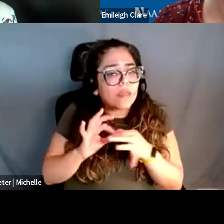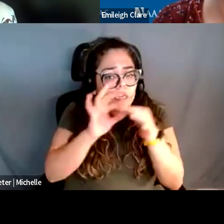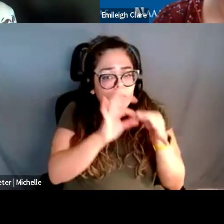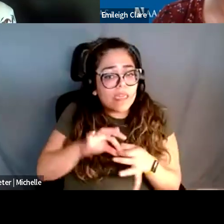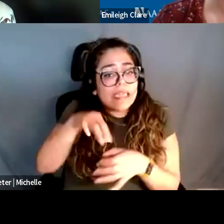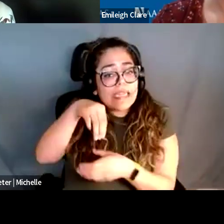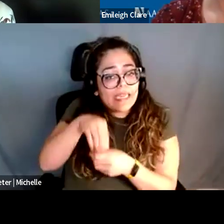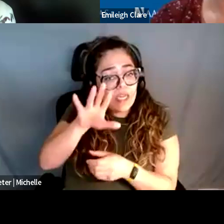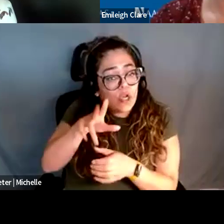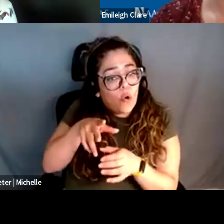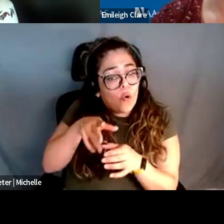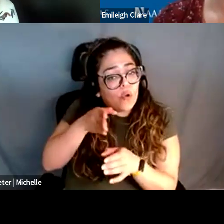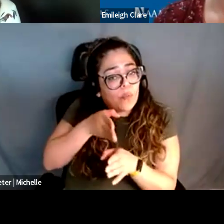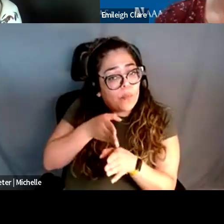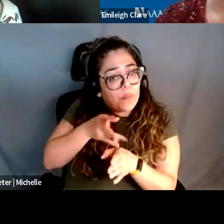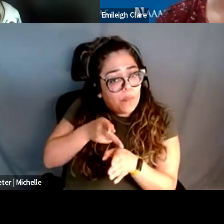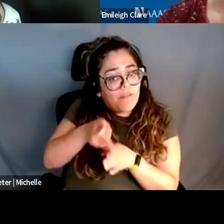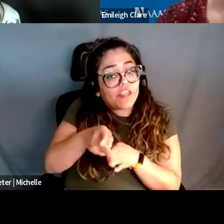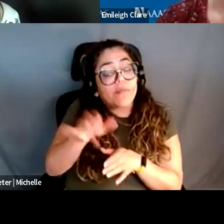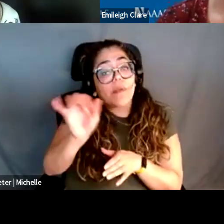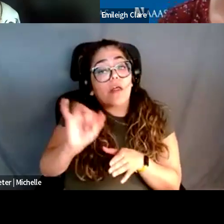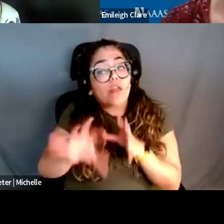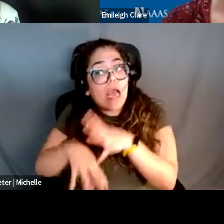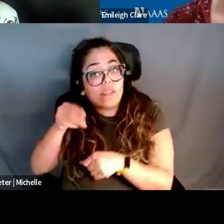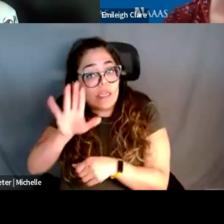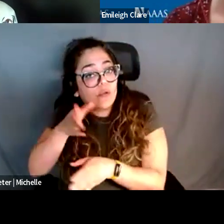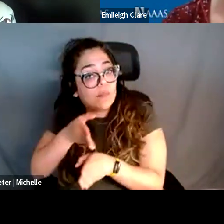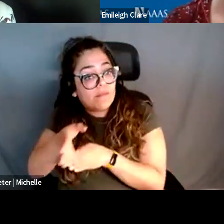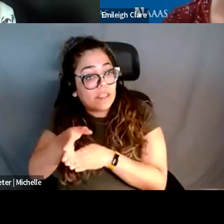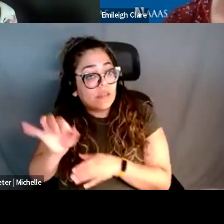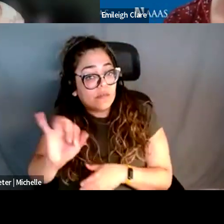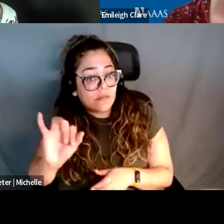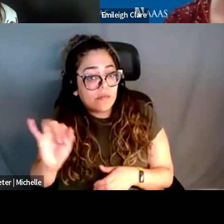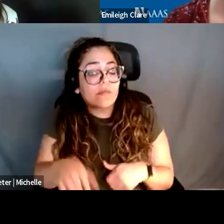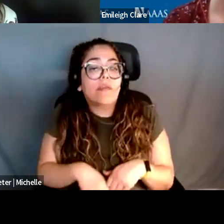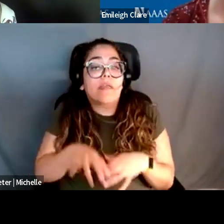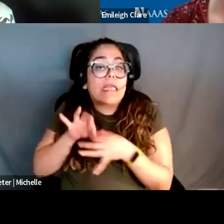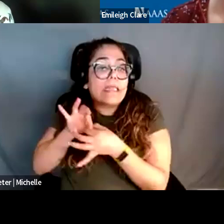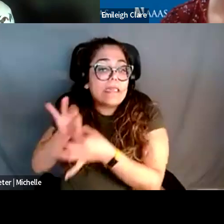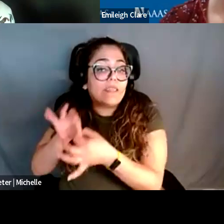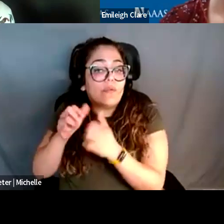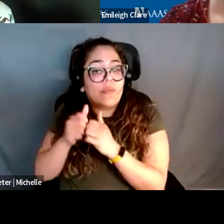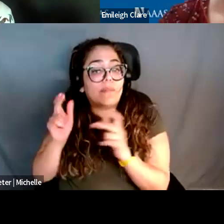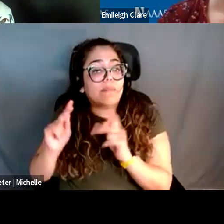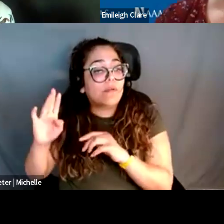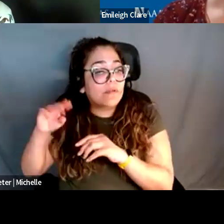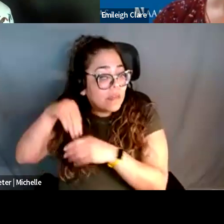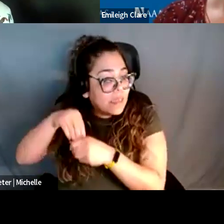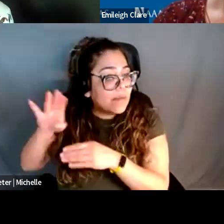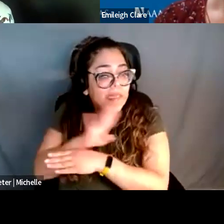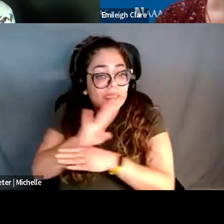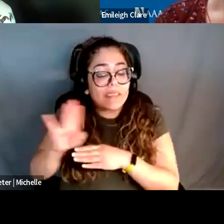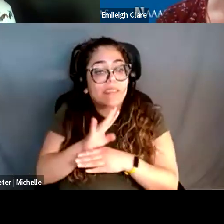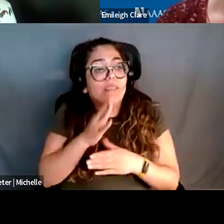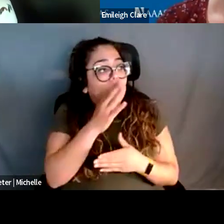connections within your field, but also outside of your field as well. Maybe make connections with people that are in the business field or, in the